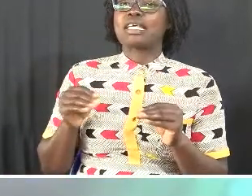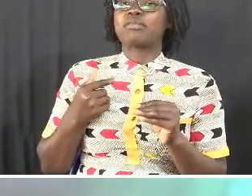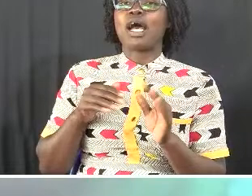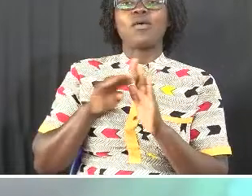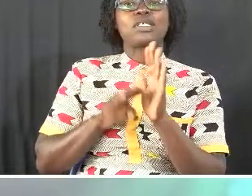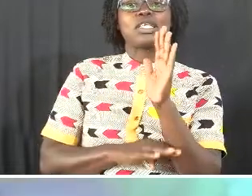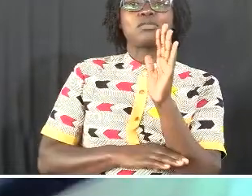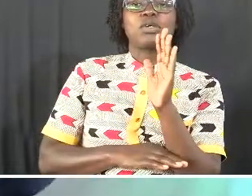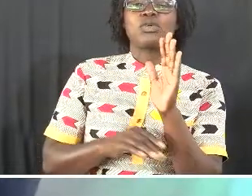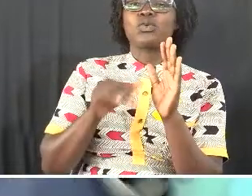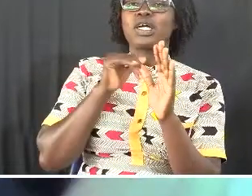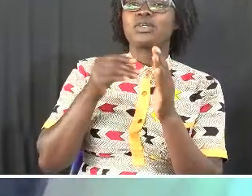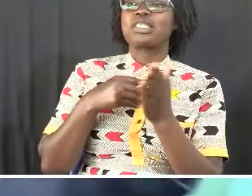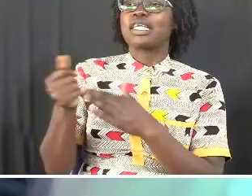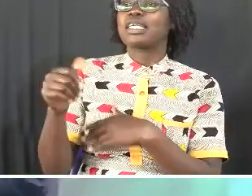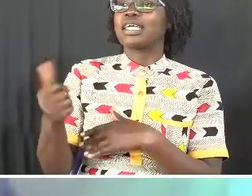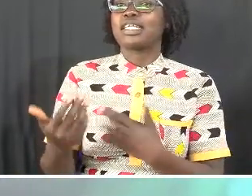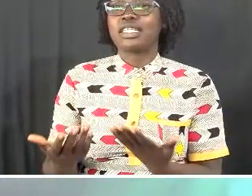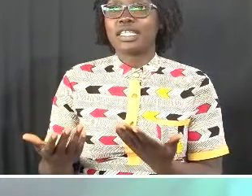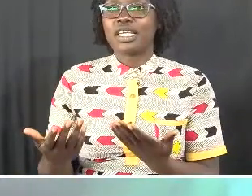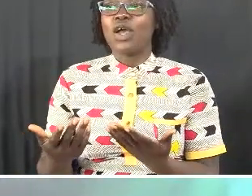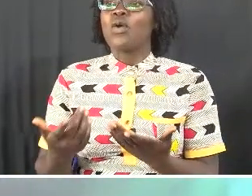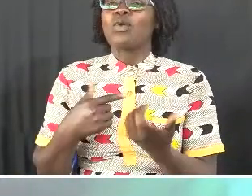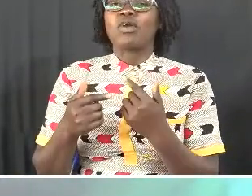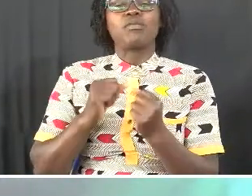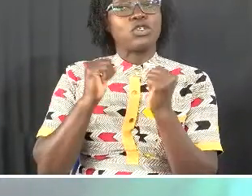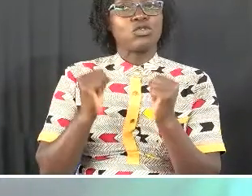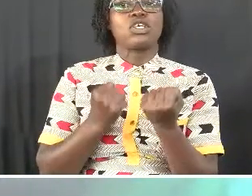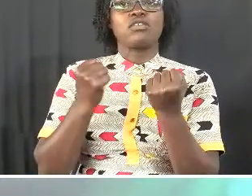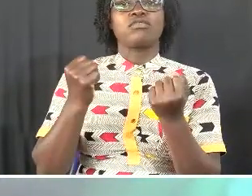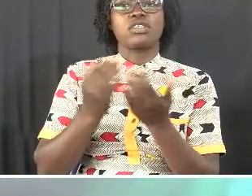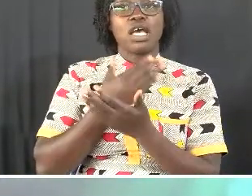anything. We have come here to rescue somebody."